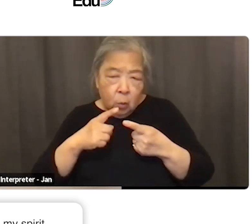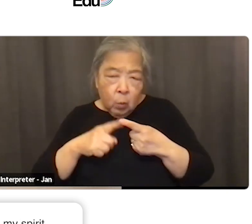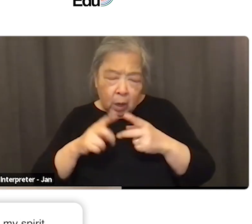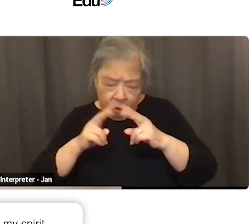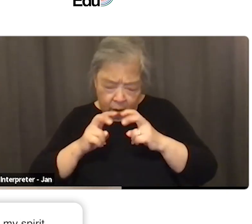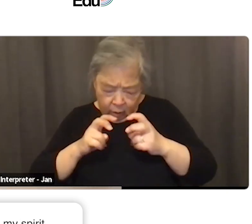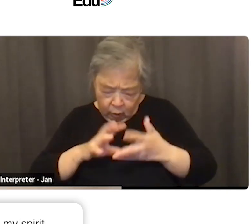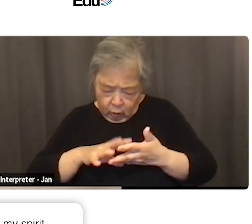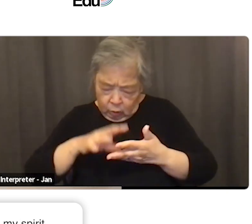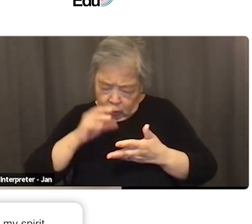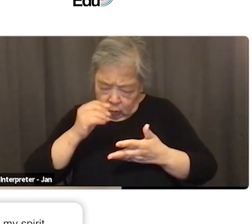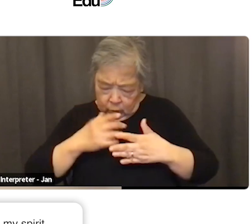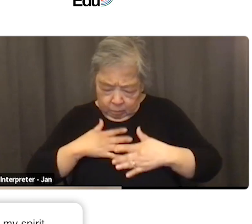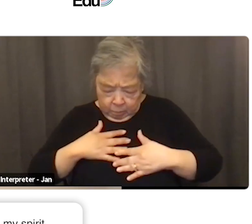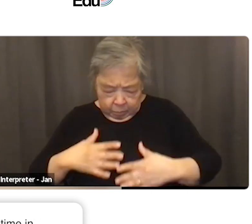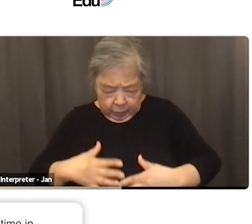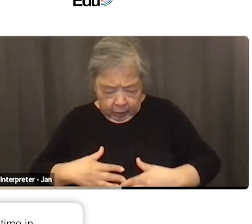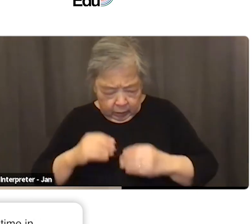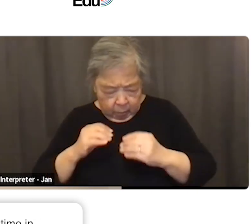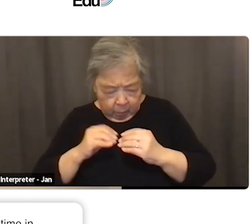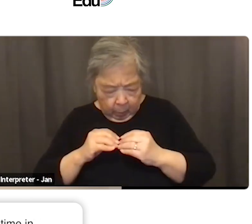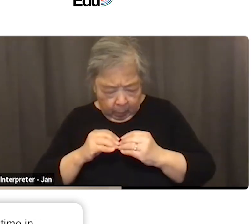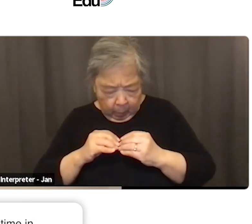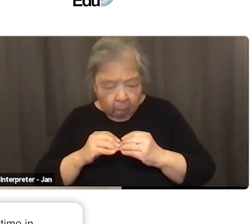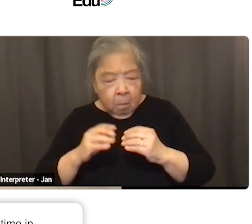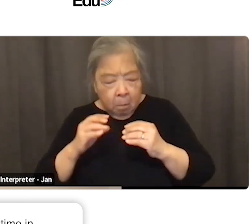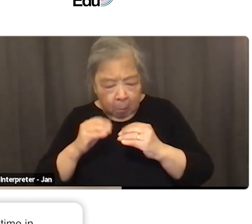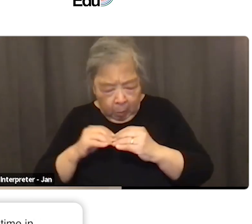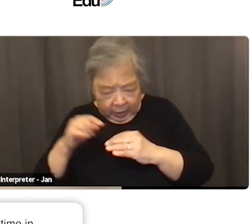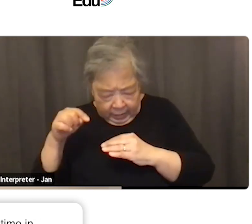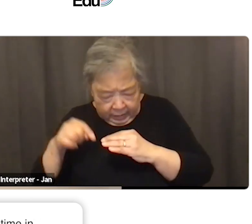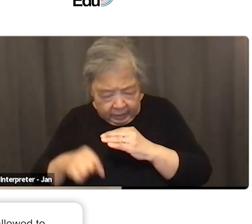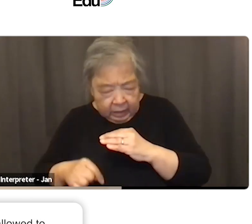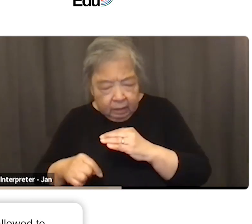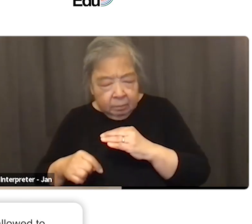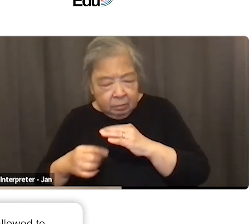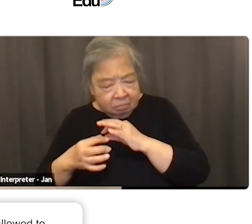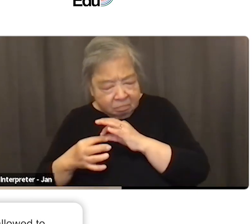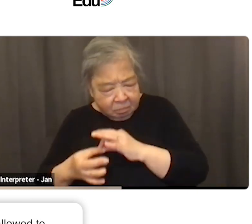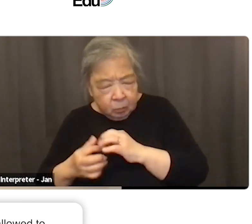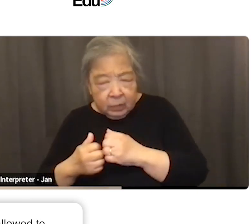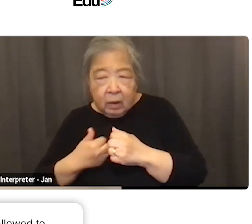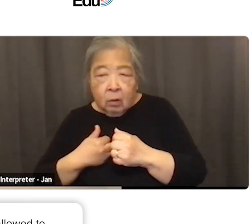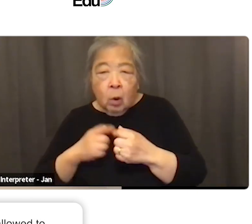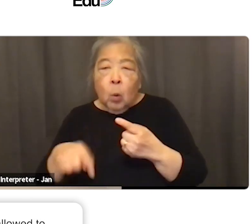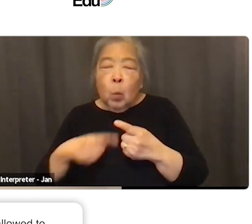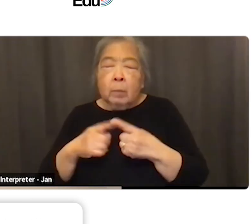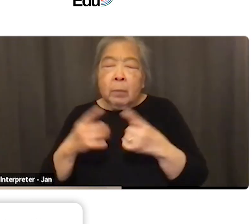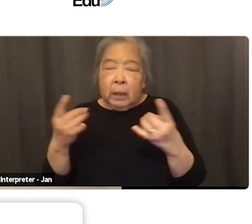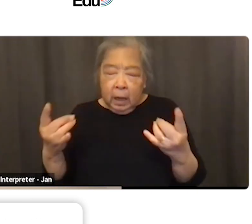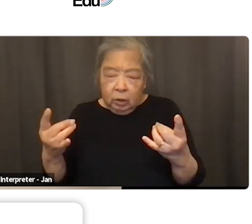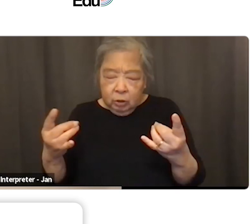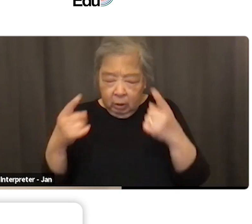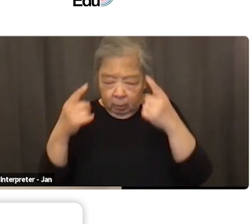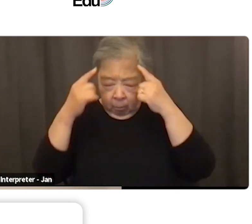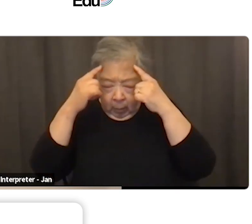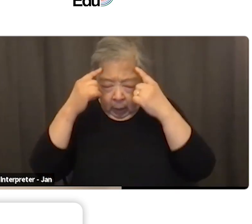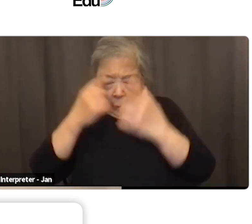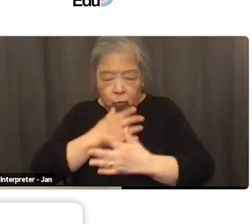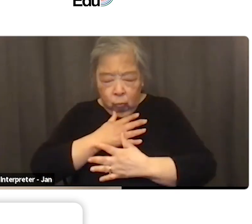with my intuition, my spirit self. When I spend time in meditation and my mind is allowed to rest,